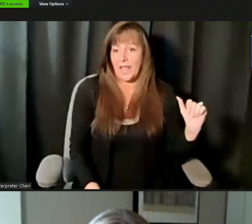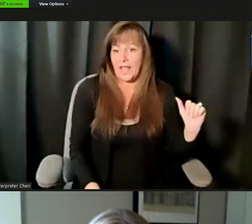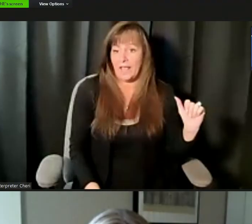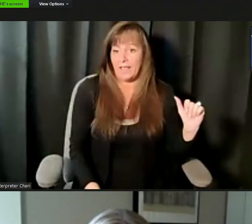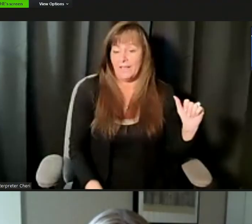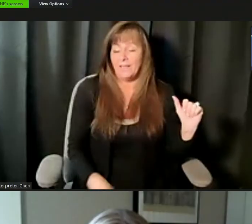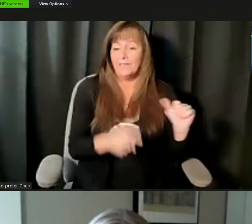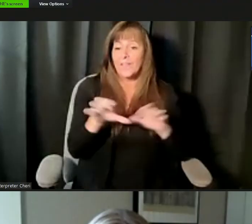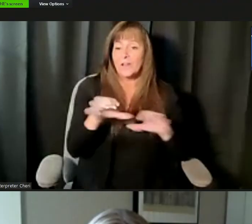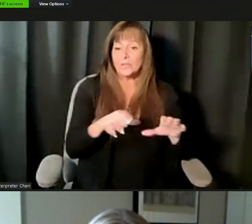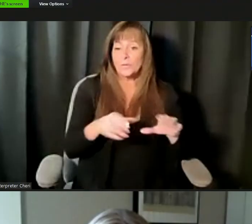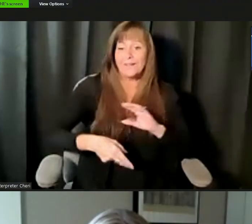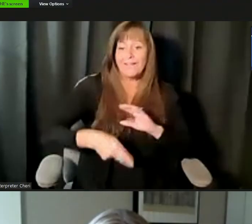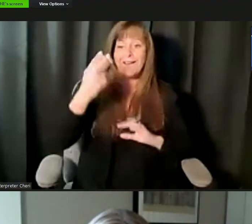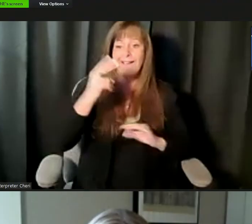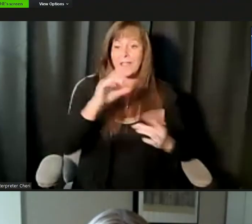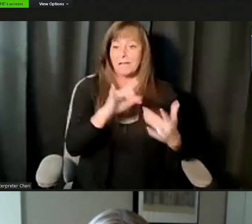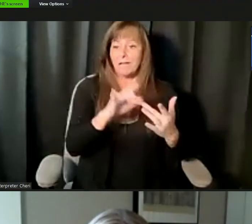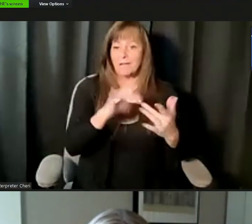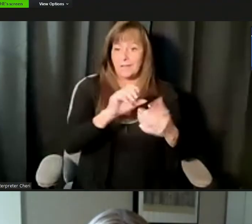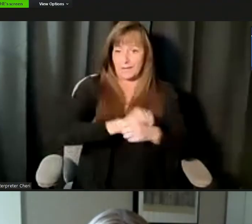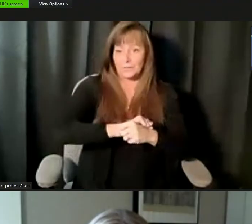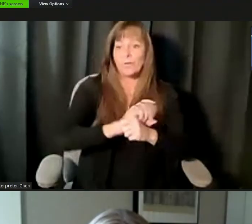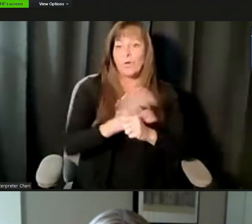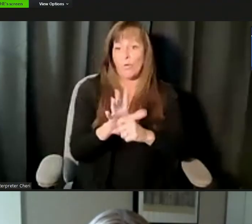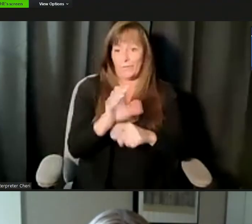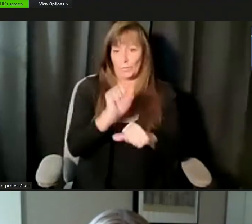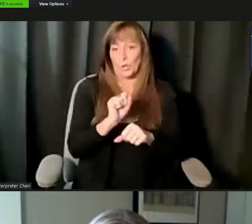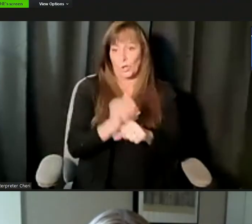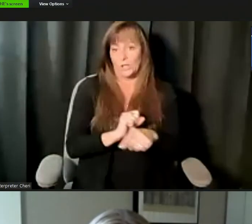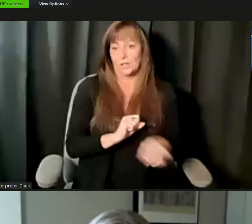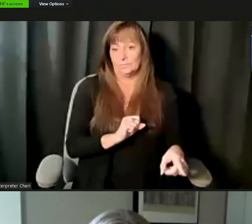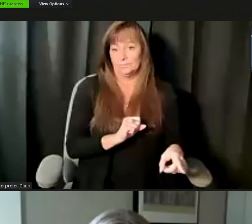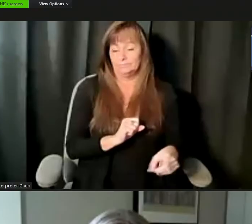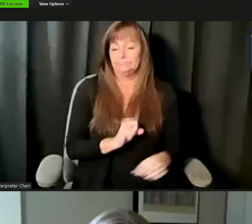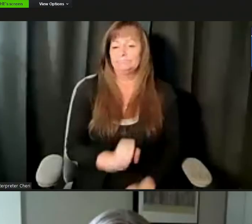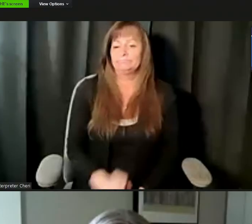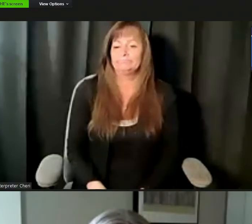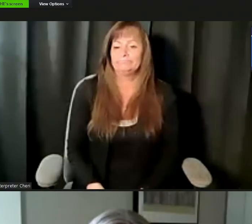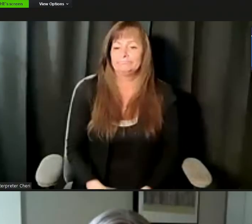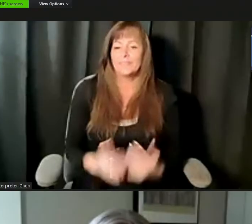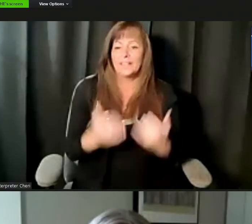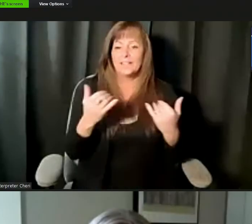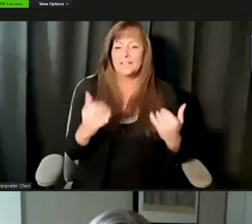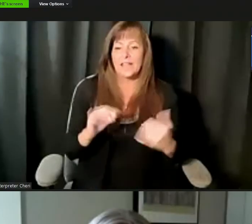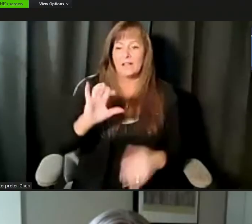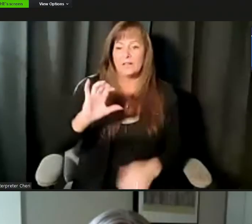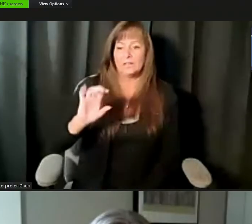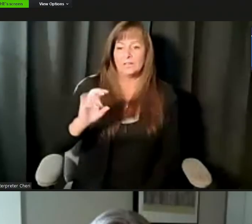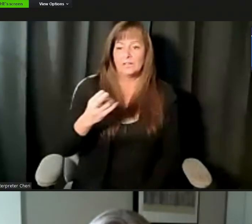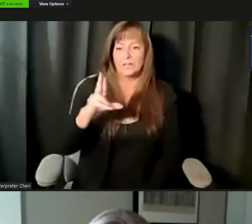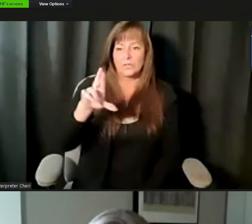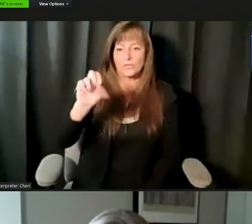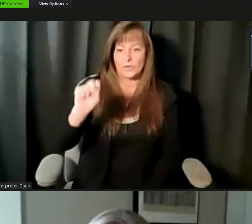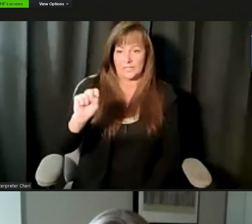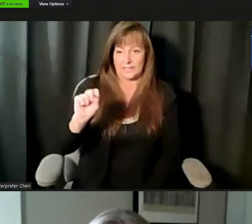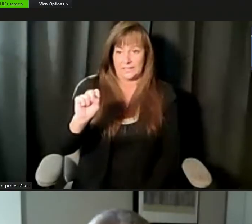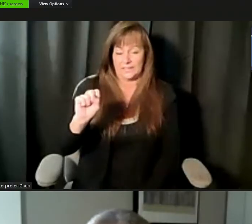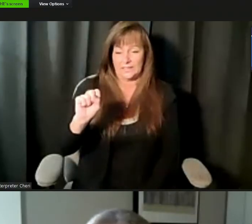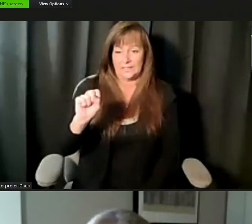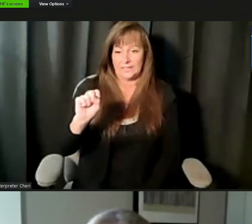doing high contact COVID work. Great, thank you. Now we'll take it over to Chris, and if you could say which outlet you're with.